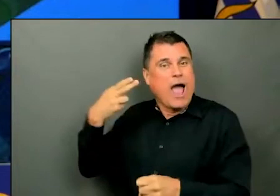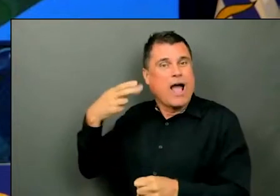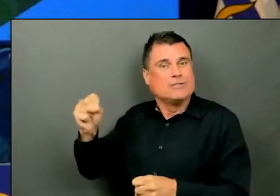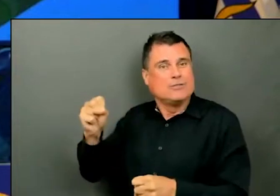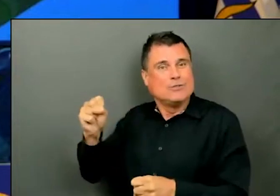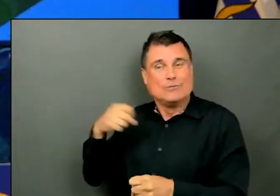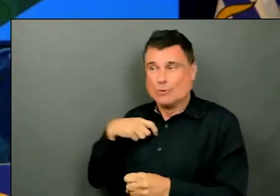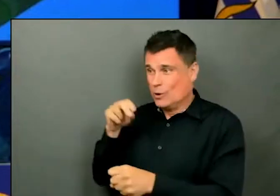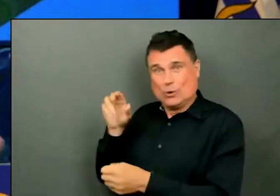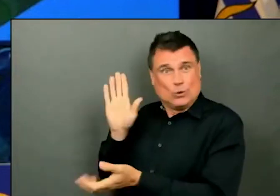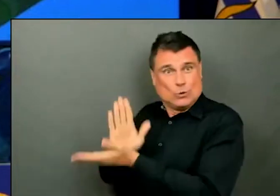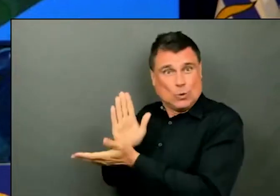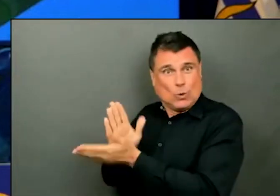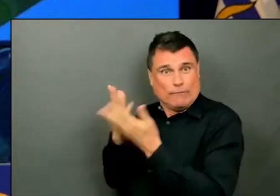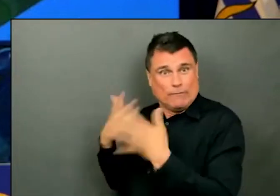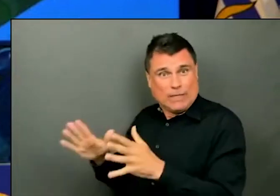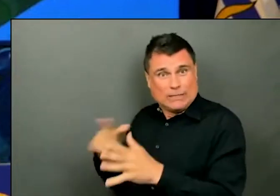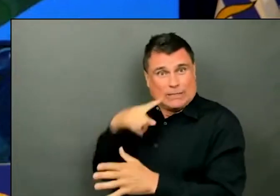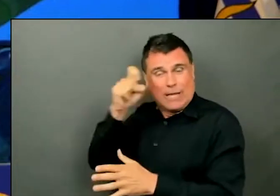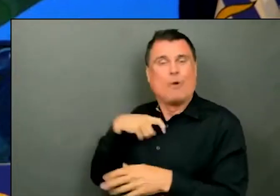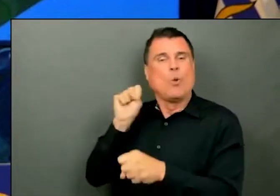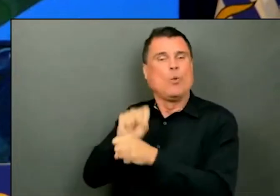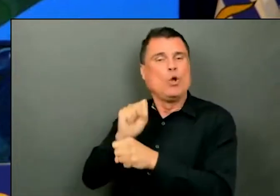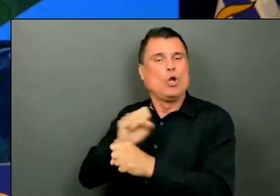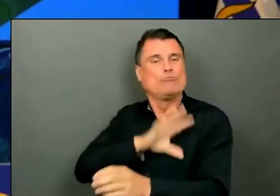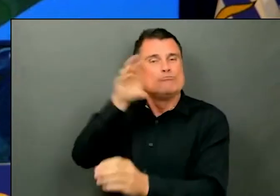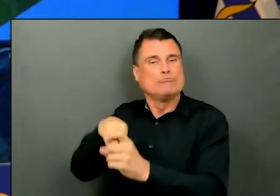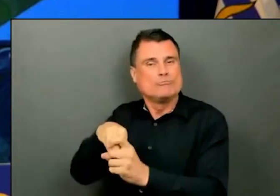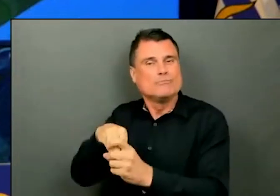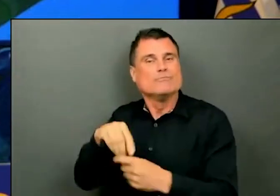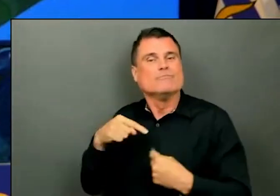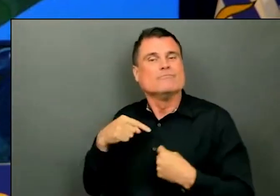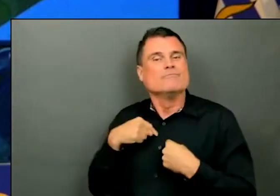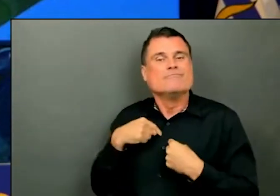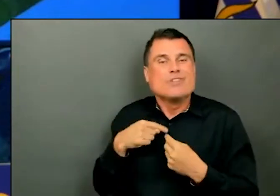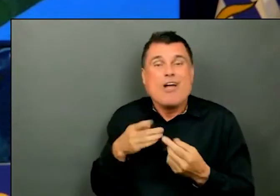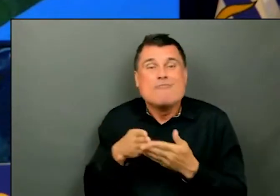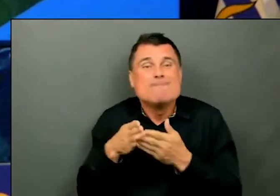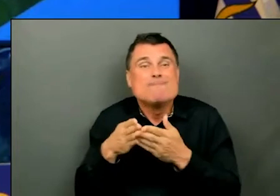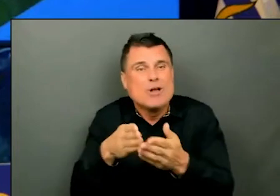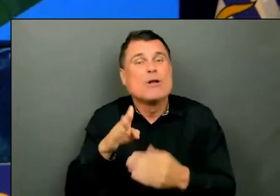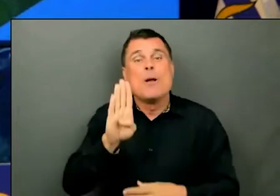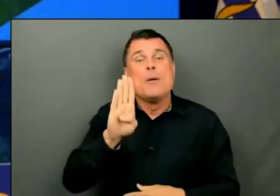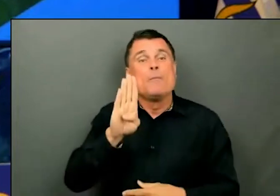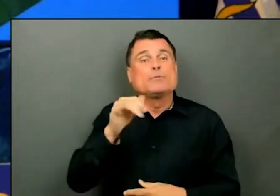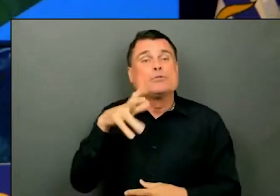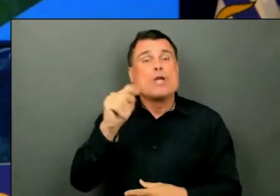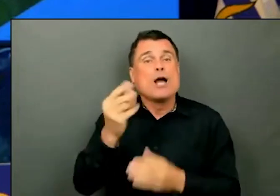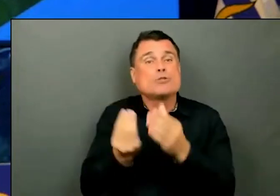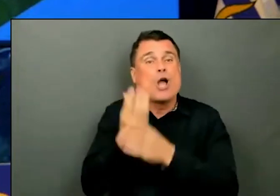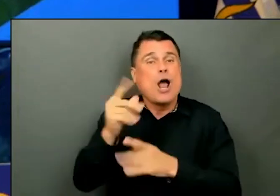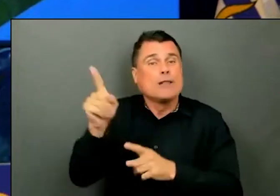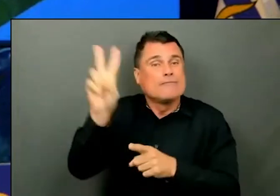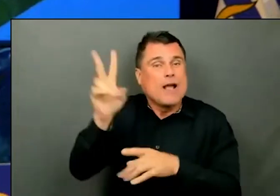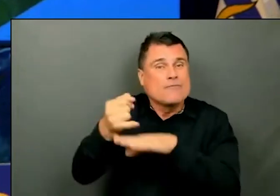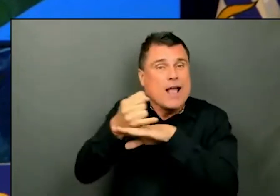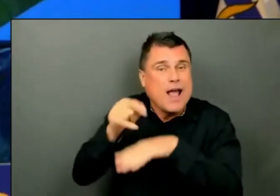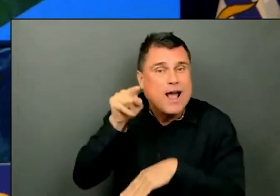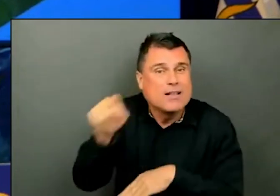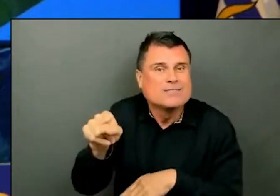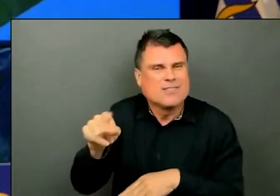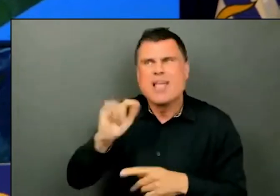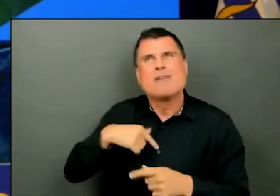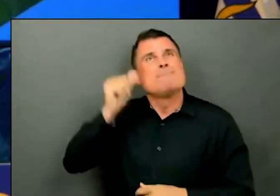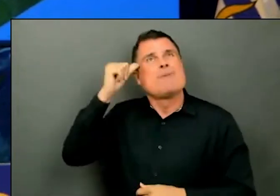came off the ferry. And I'm not alone. Many, many other British Columbians had the same experience, their first job, and also an introduction to